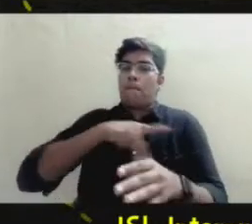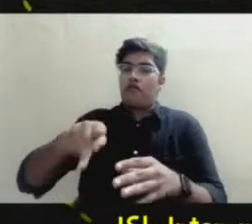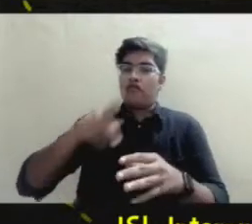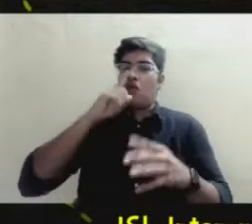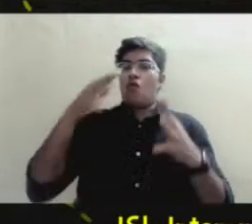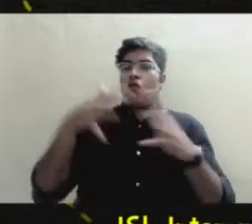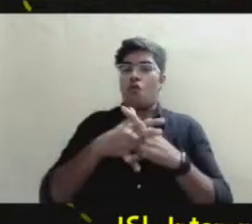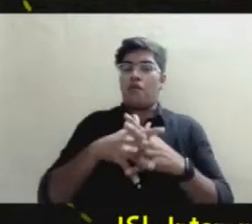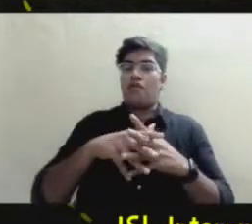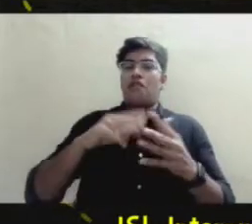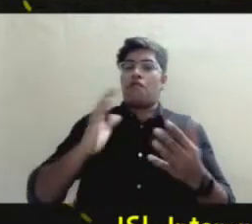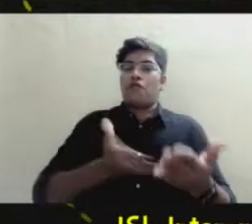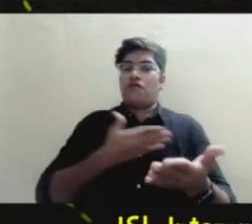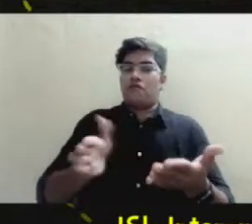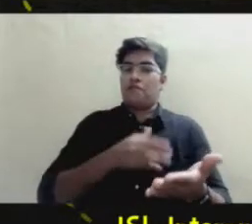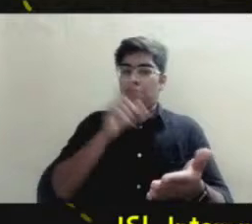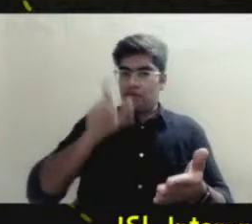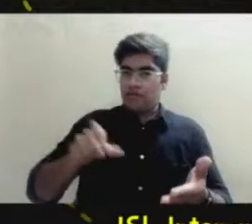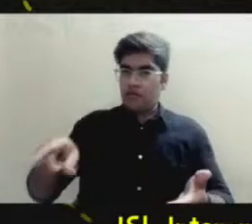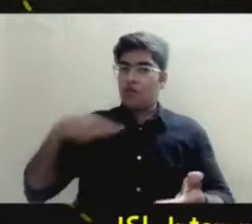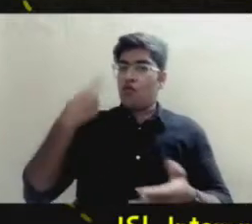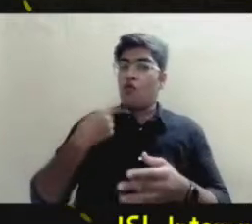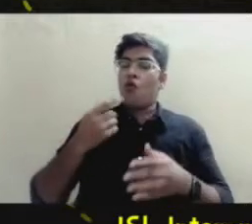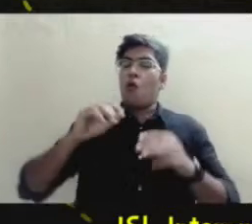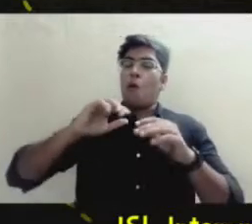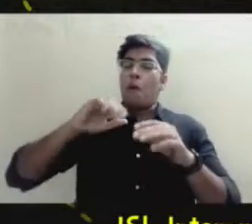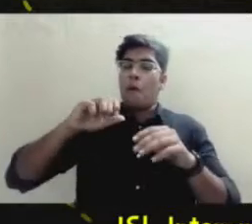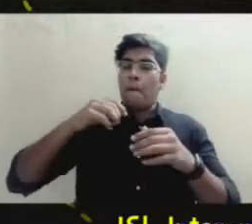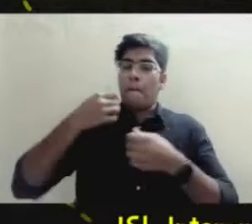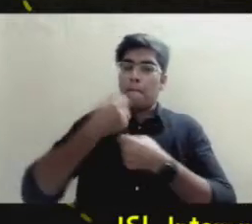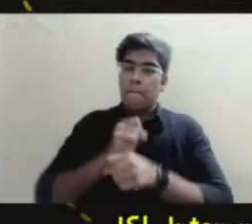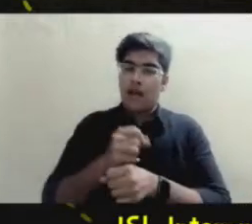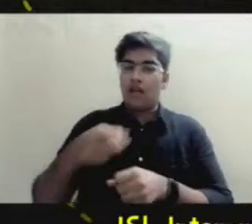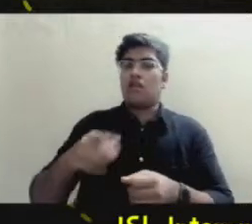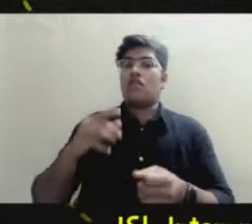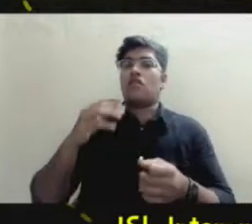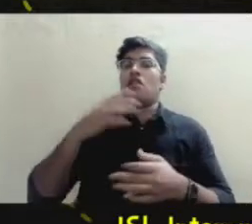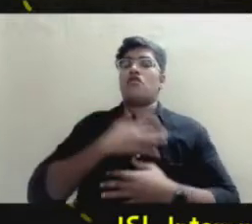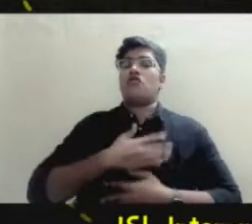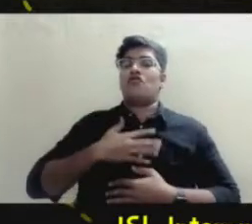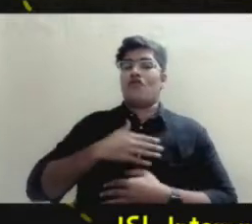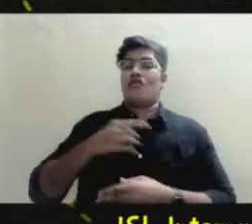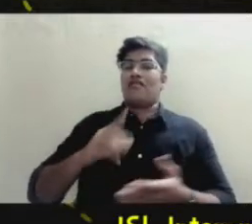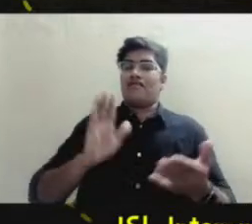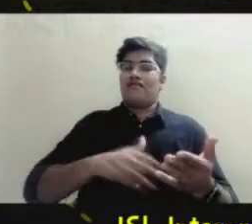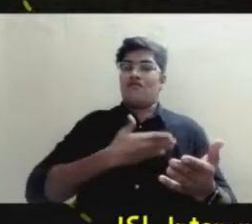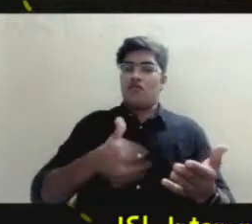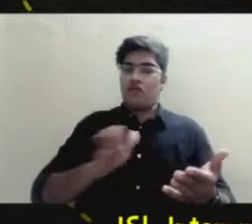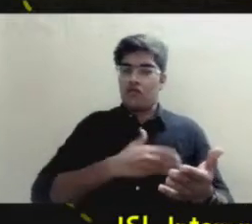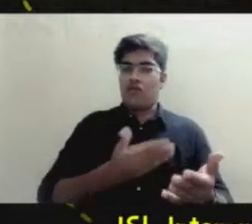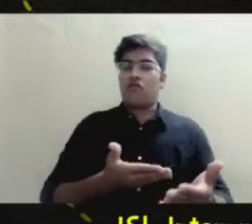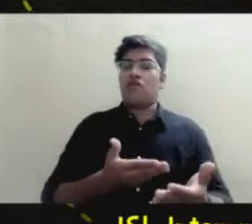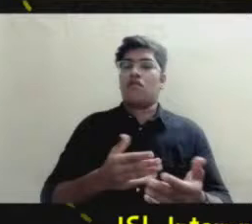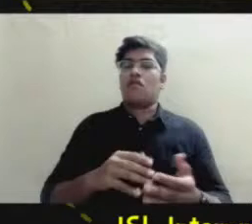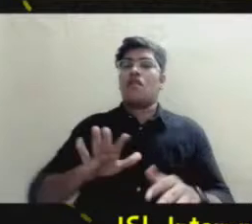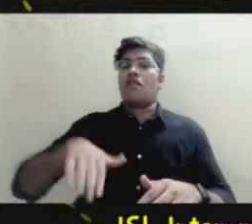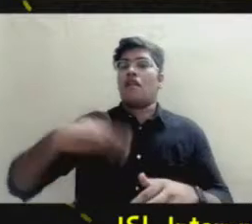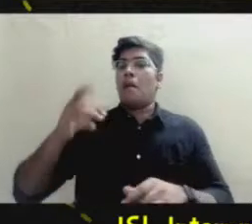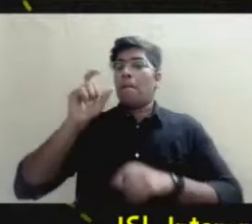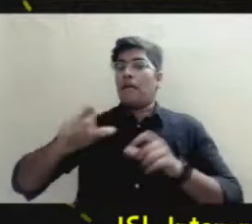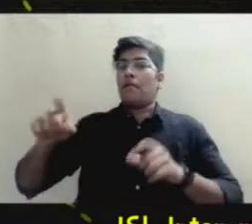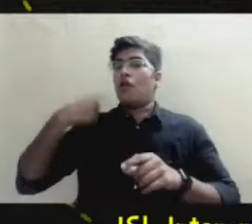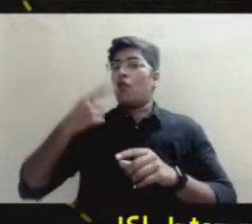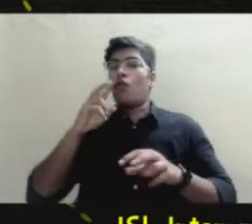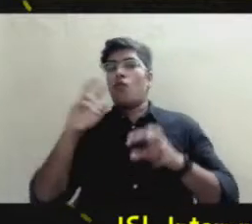musicians who made it possible for people to enjoy the music. And there were the patrons, of course,